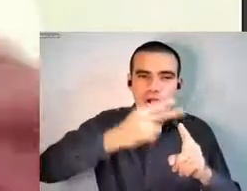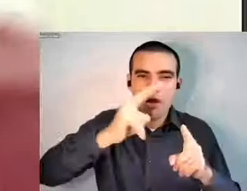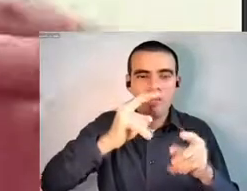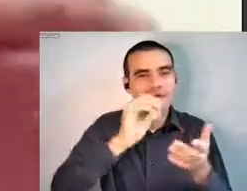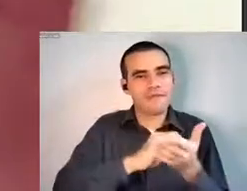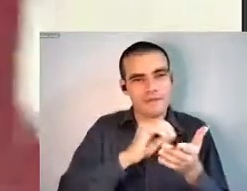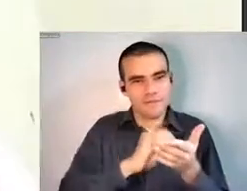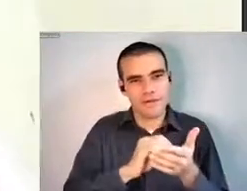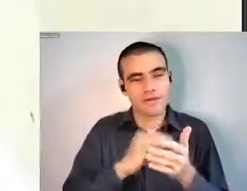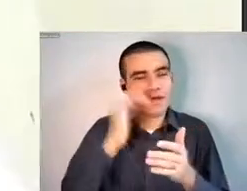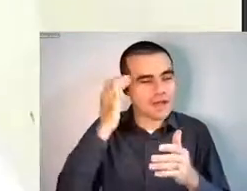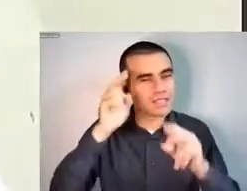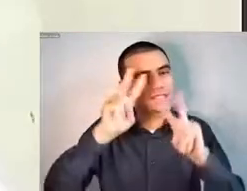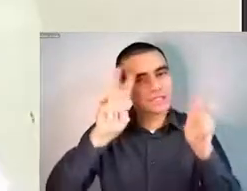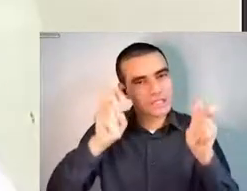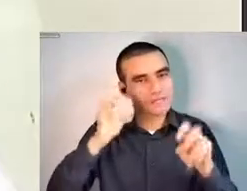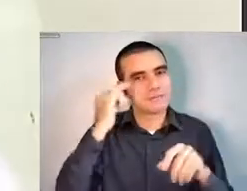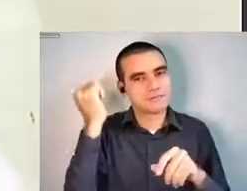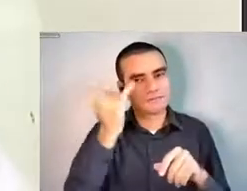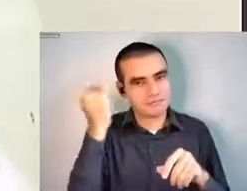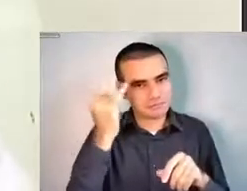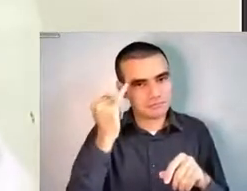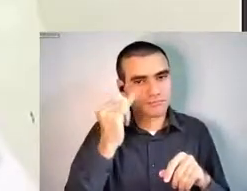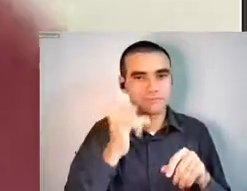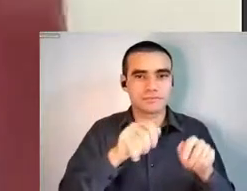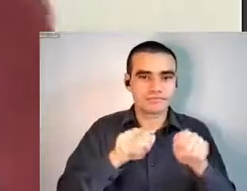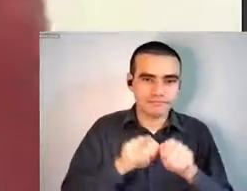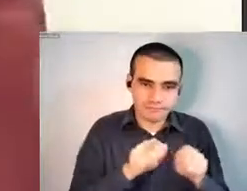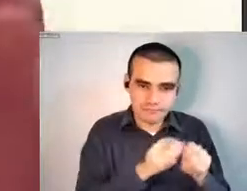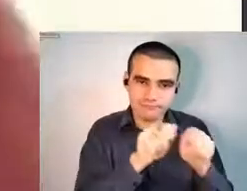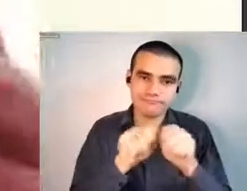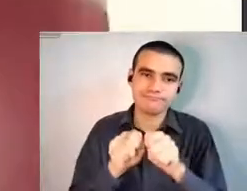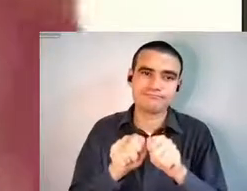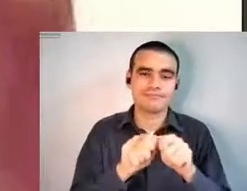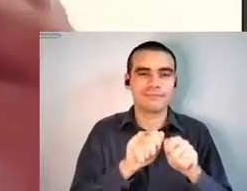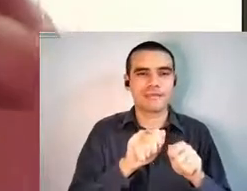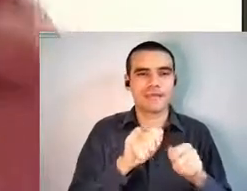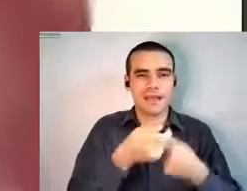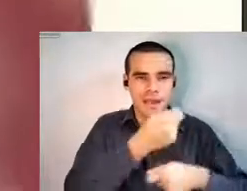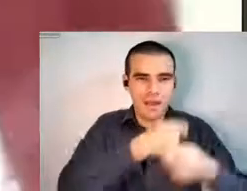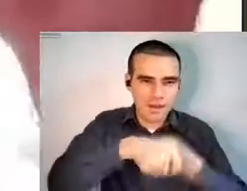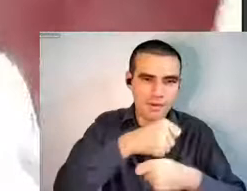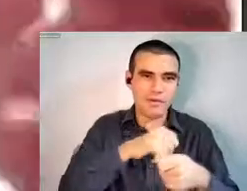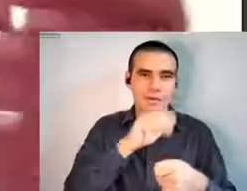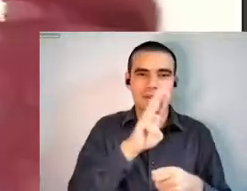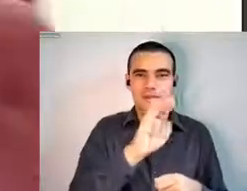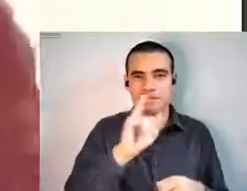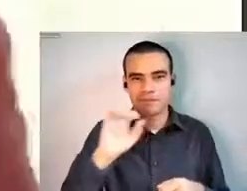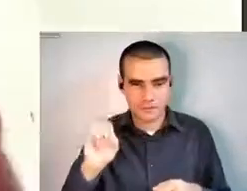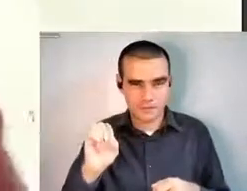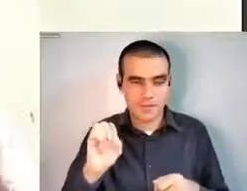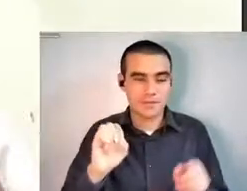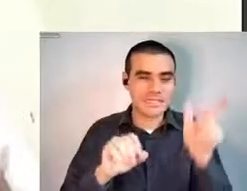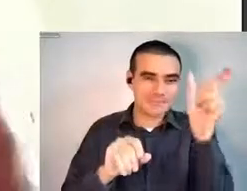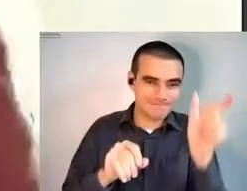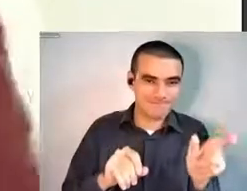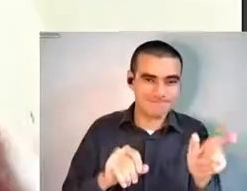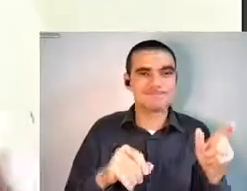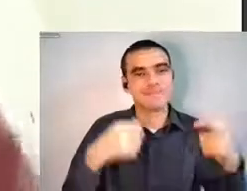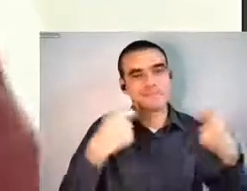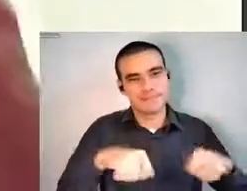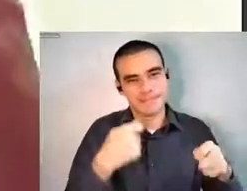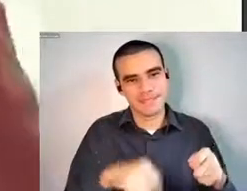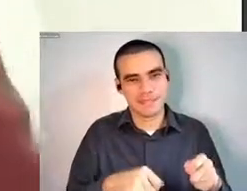they require too much innovation. And this is why we are discussing here the formation in bioeconomy.